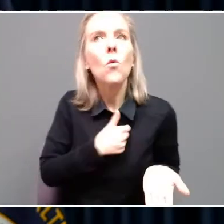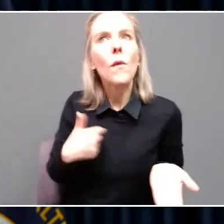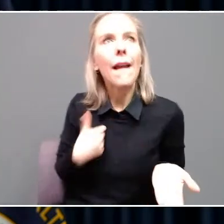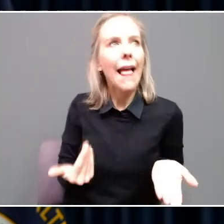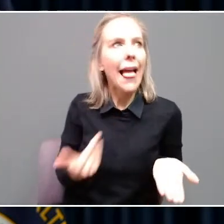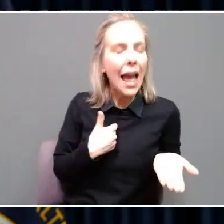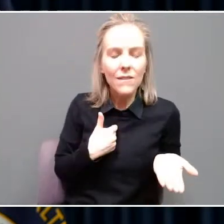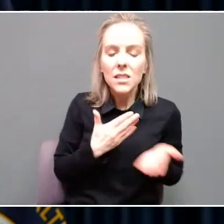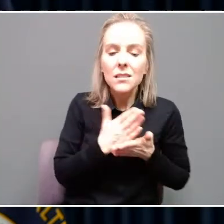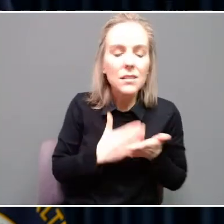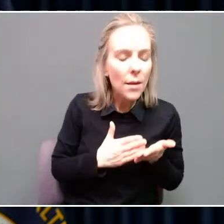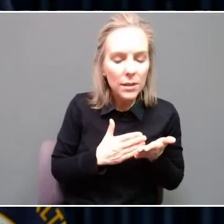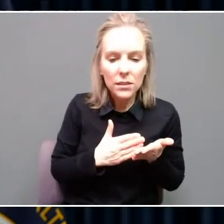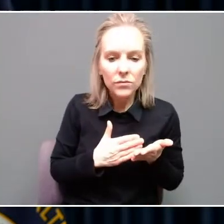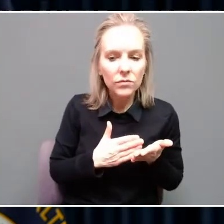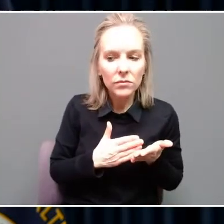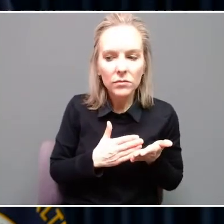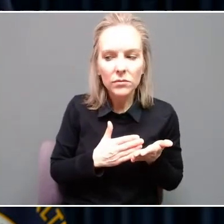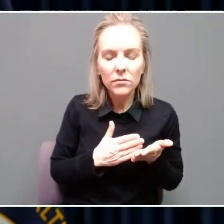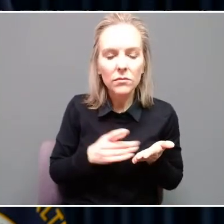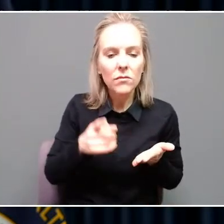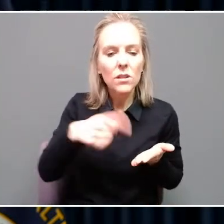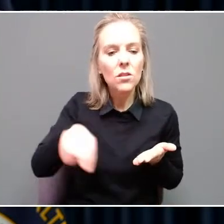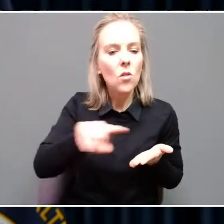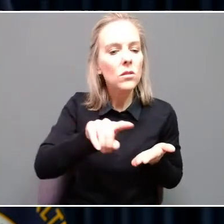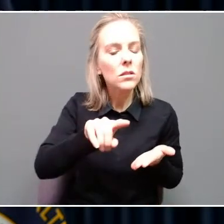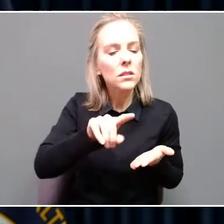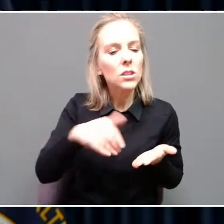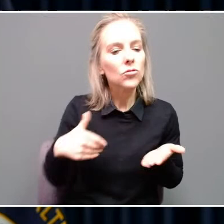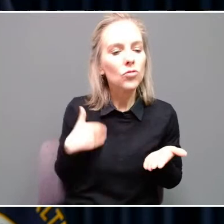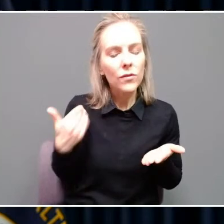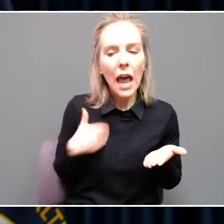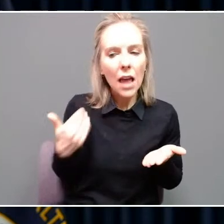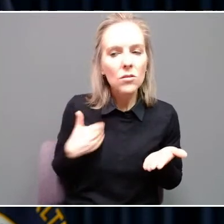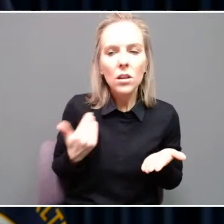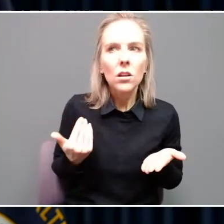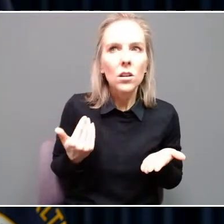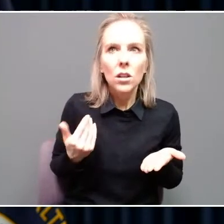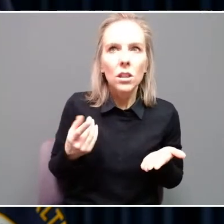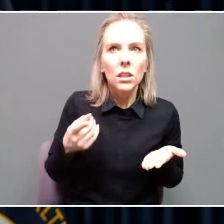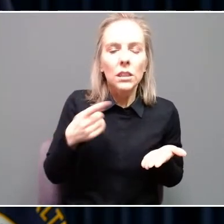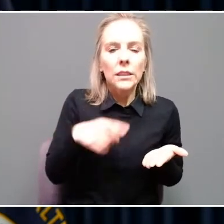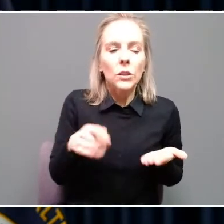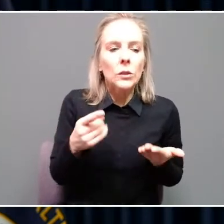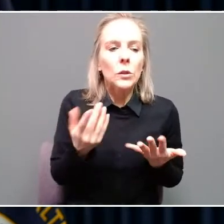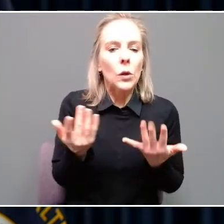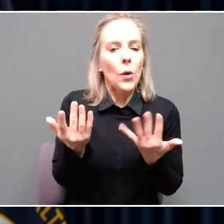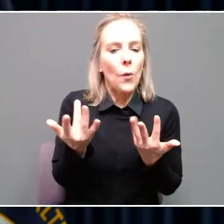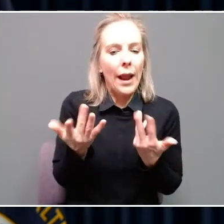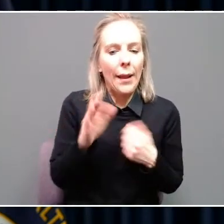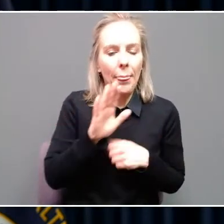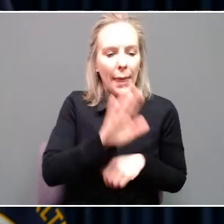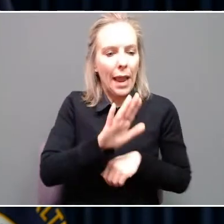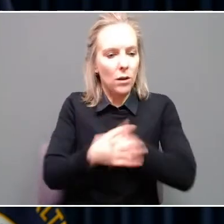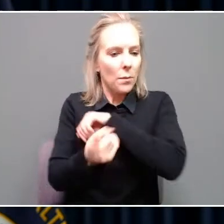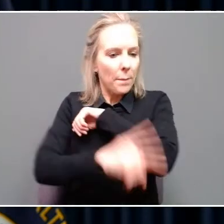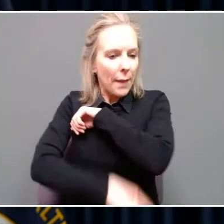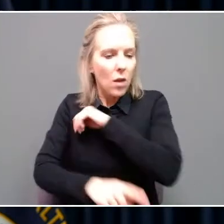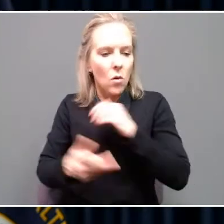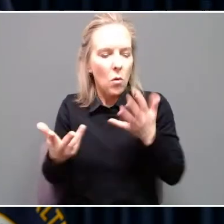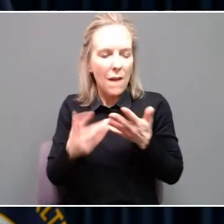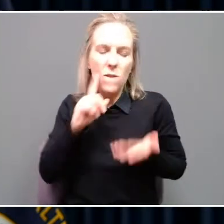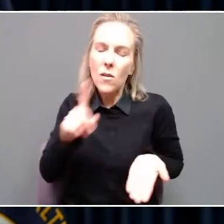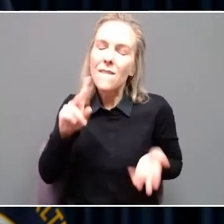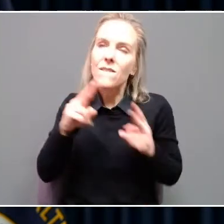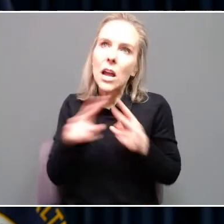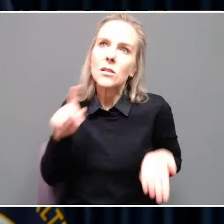some of these juveniles that are awaiting sentencing on such serious crimes that